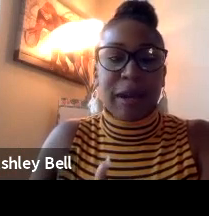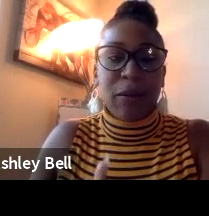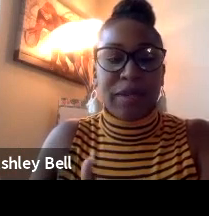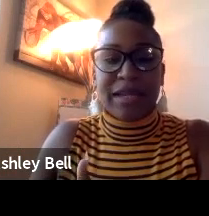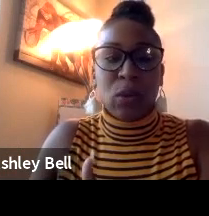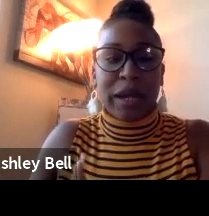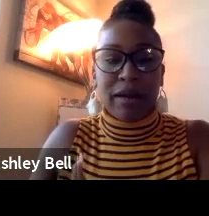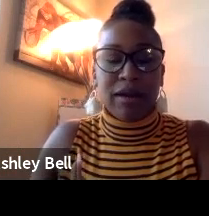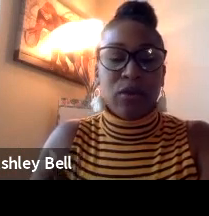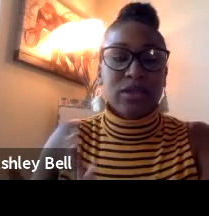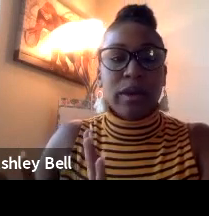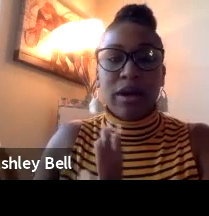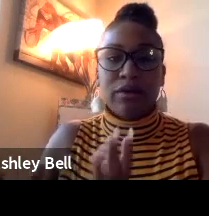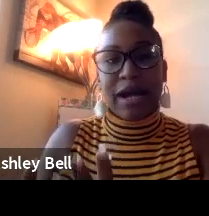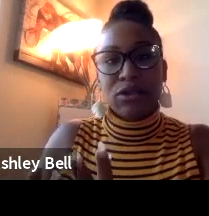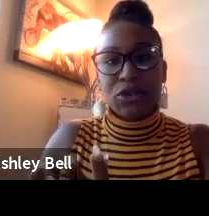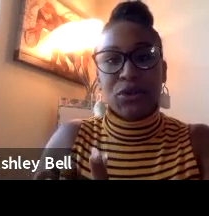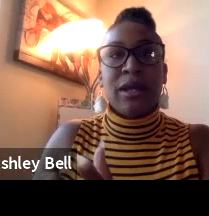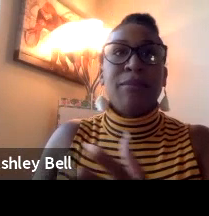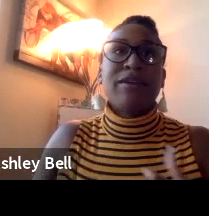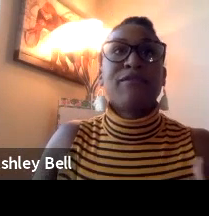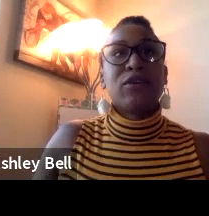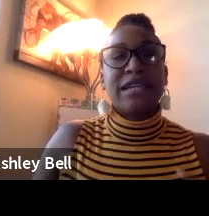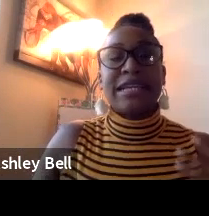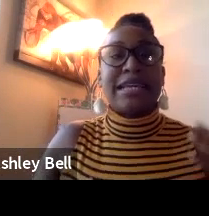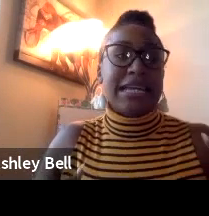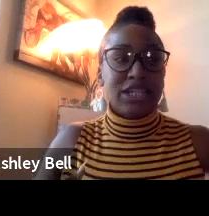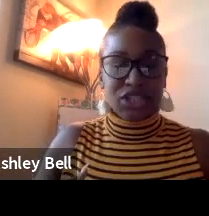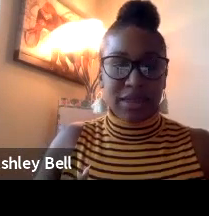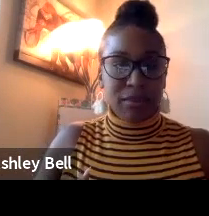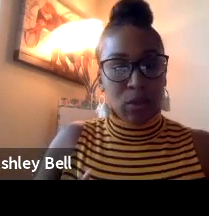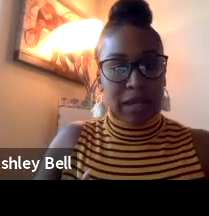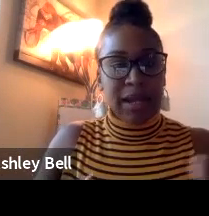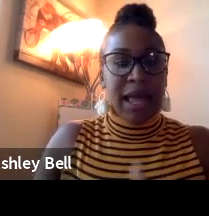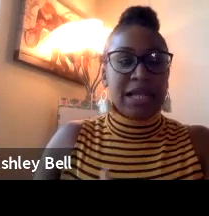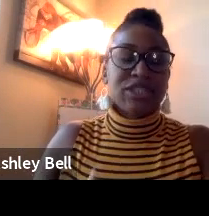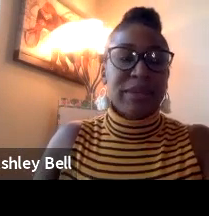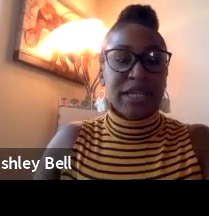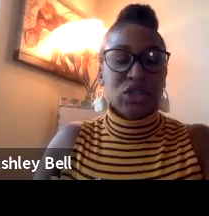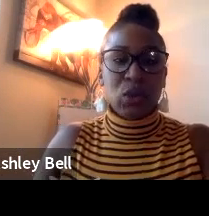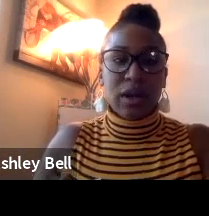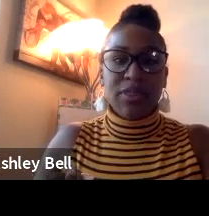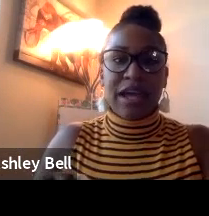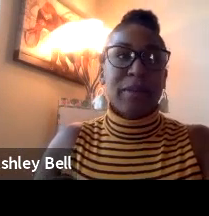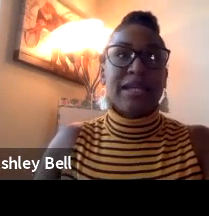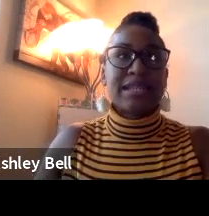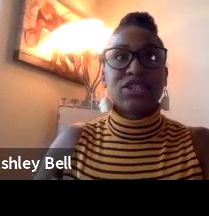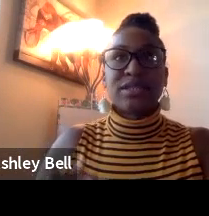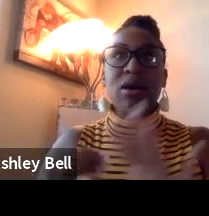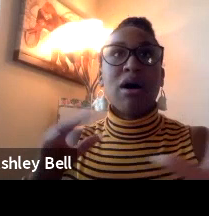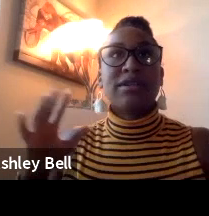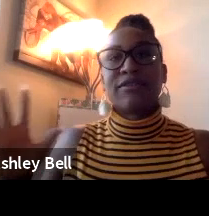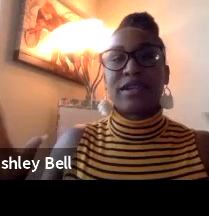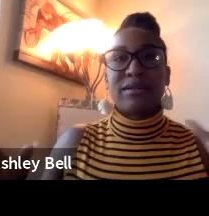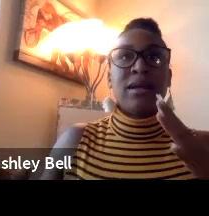just about being aware of what's going on around you, being fully engaged in the moment, and just making sure that you're paying attention